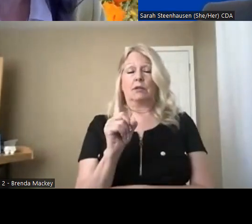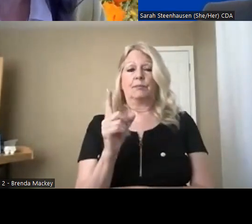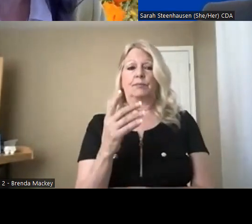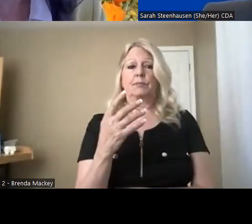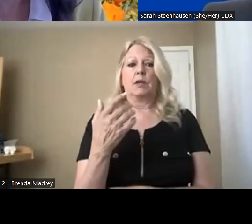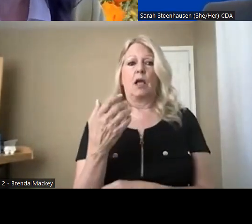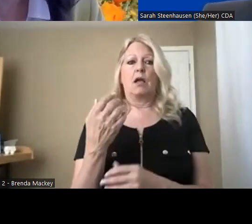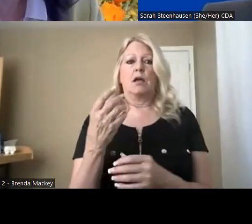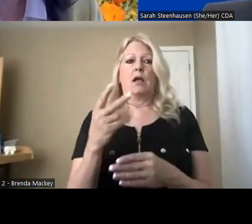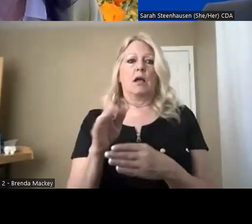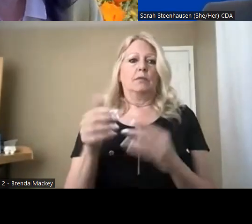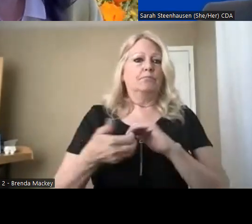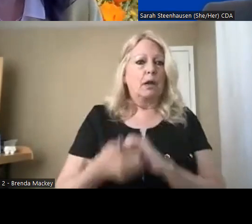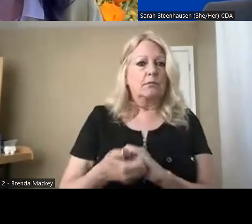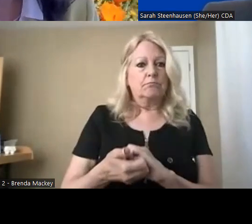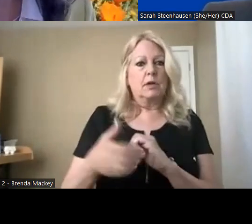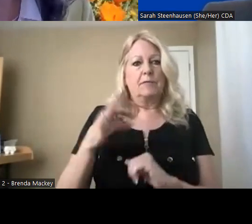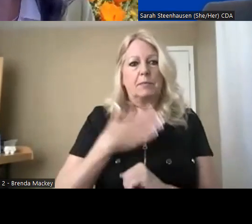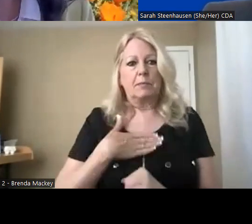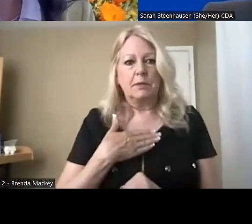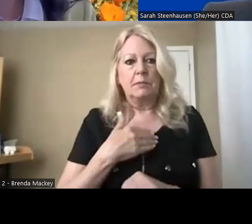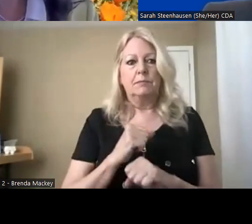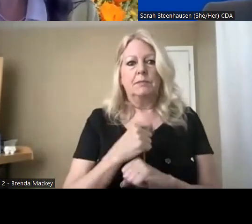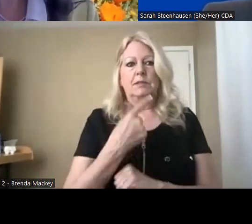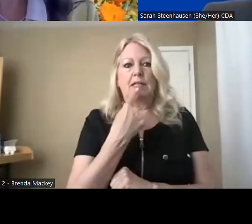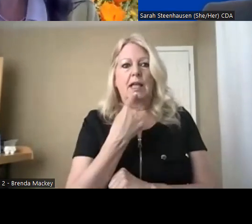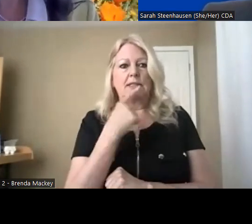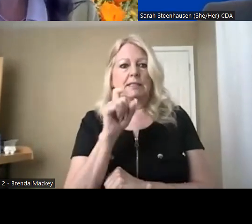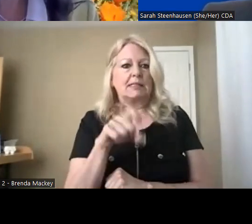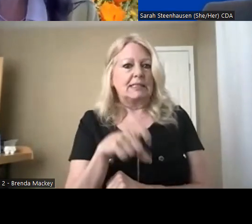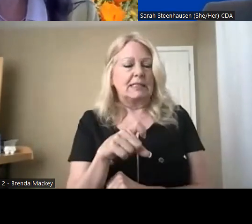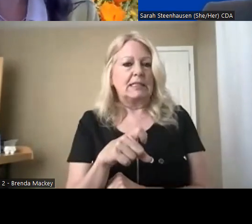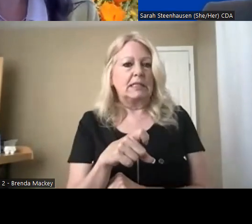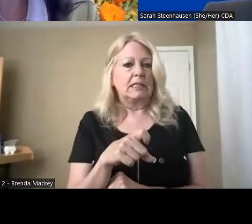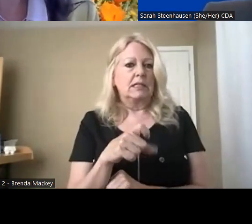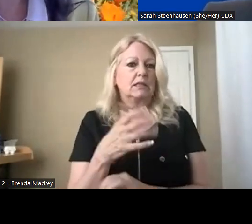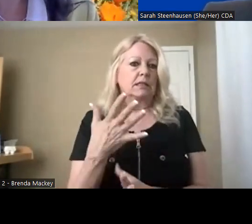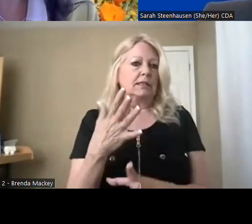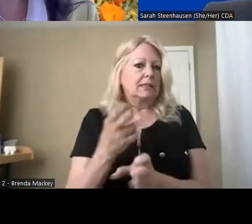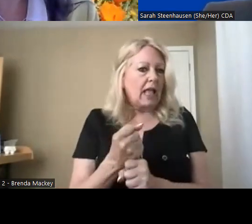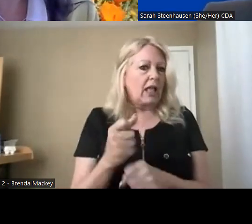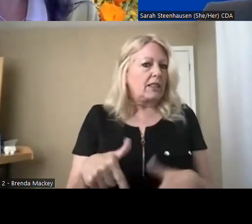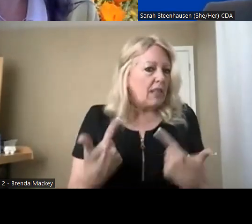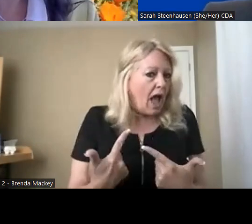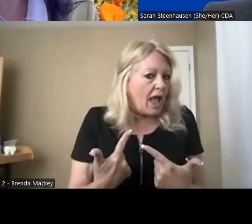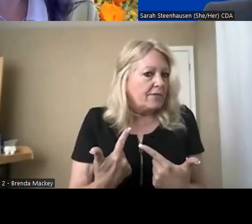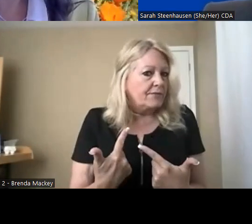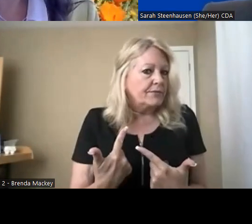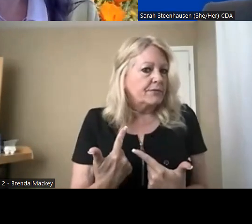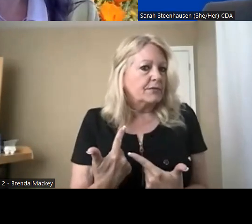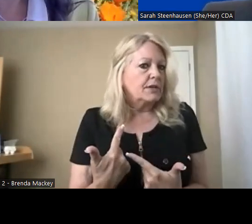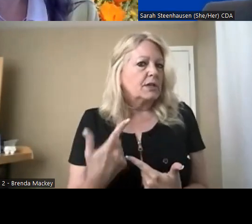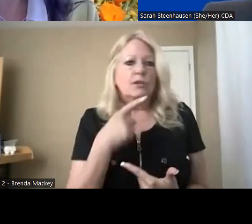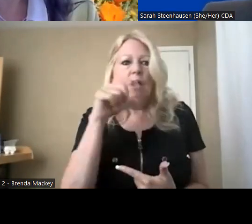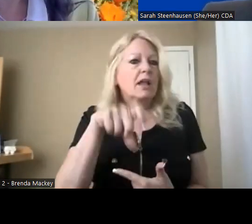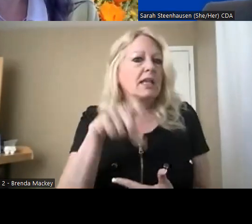take their life, and there's actually legislation here. And I told him, you don't need to do that on your own. I